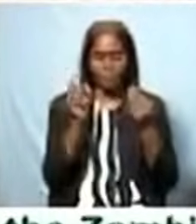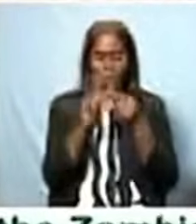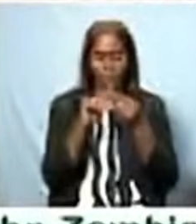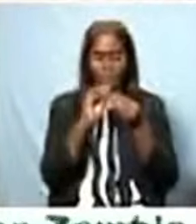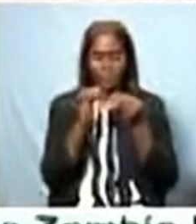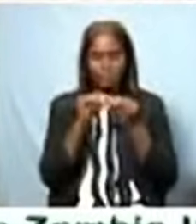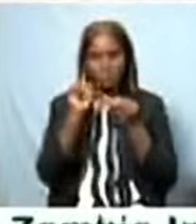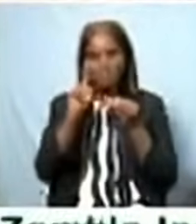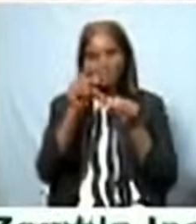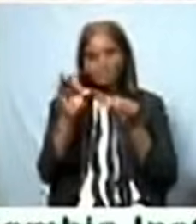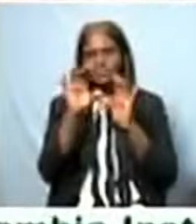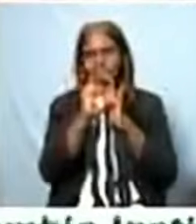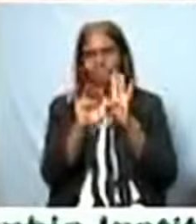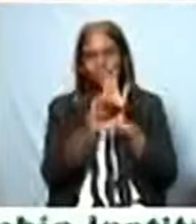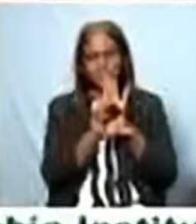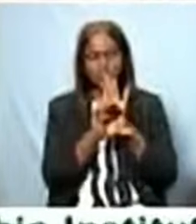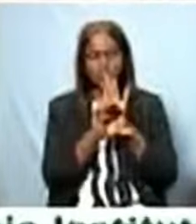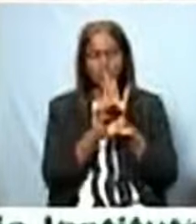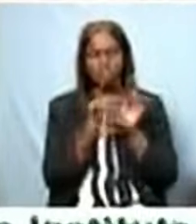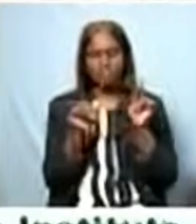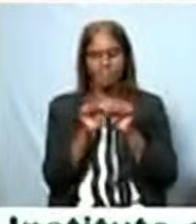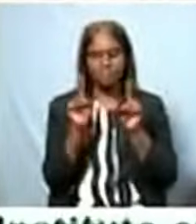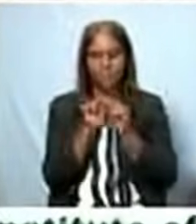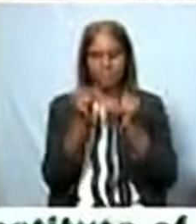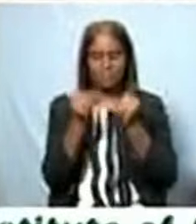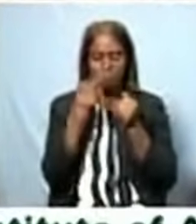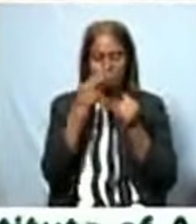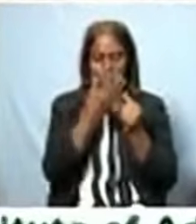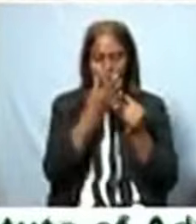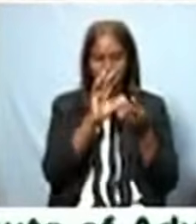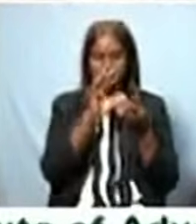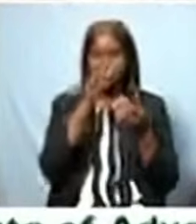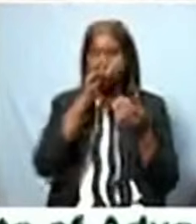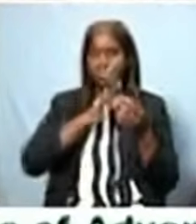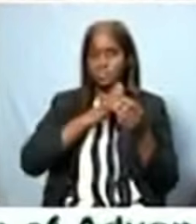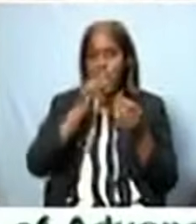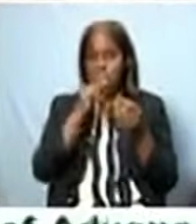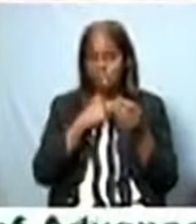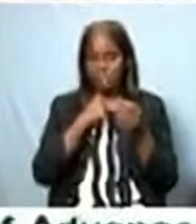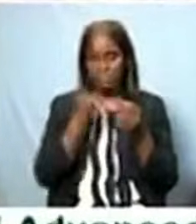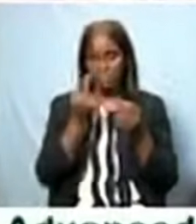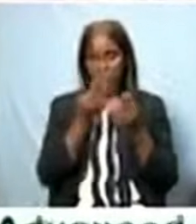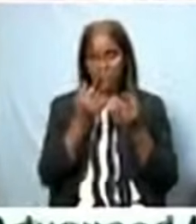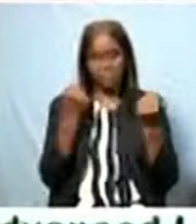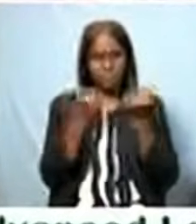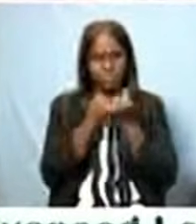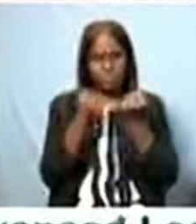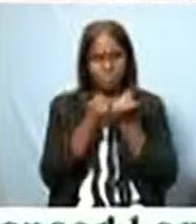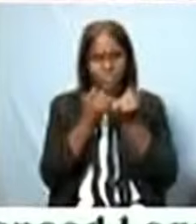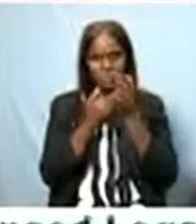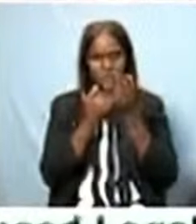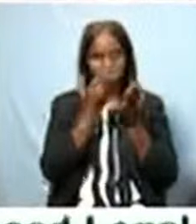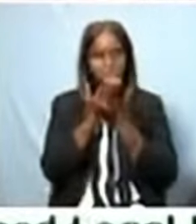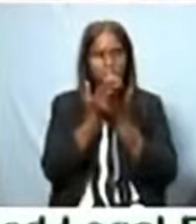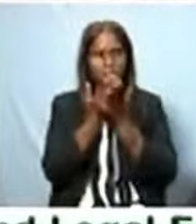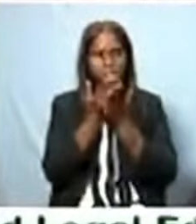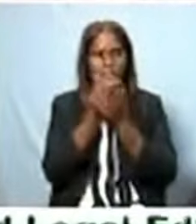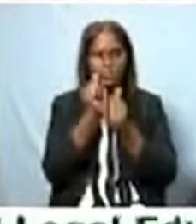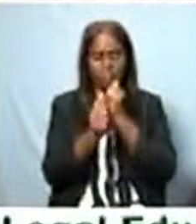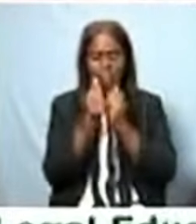1 of the Constitution. And looking at this, Madam Speaker, I want to support the motion